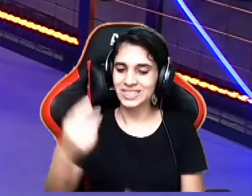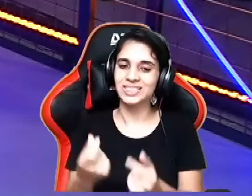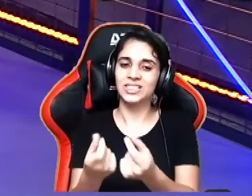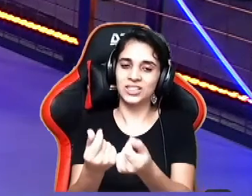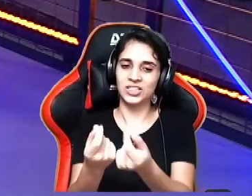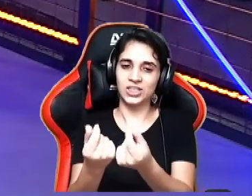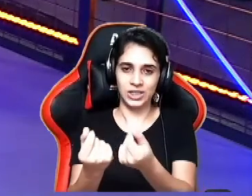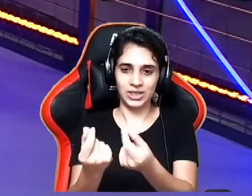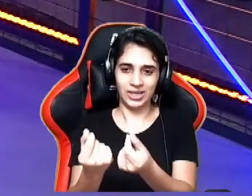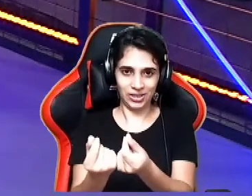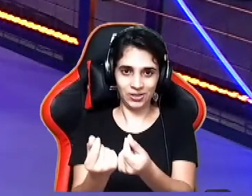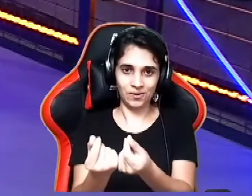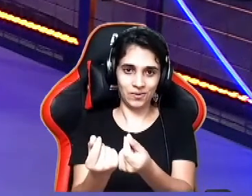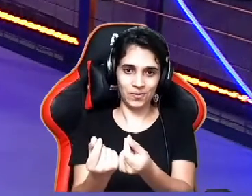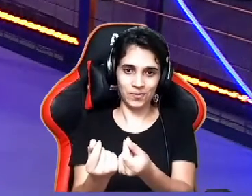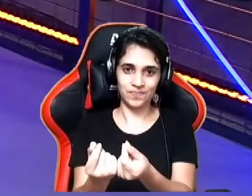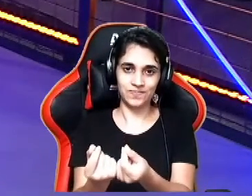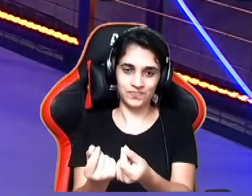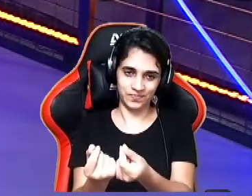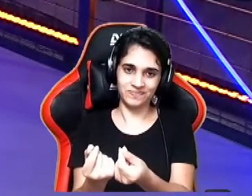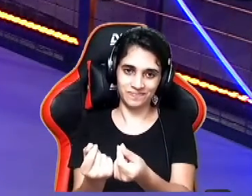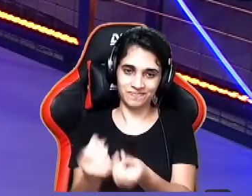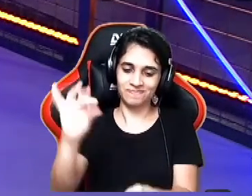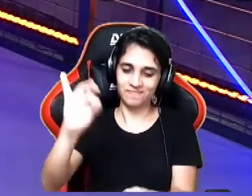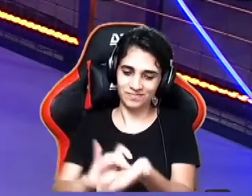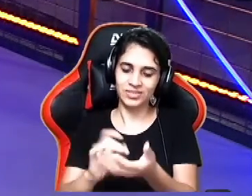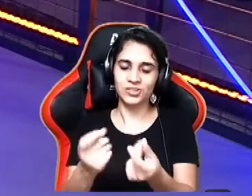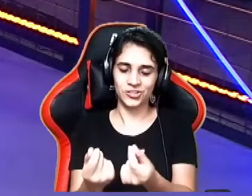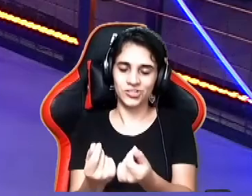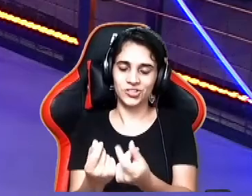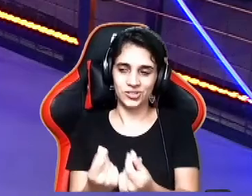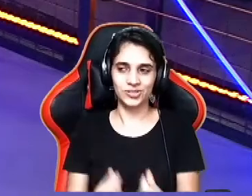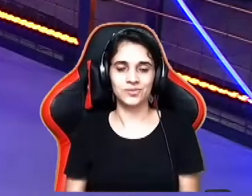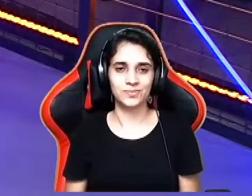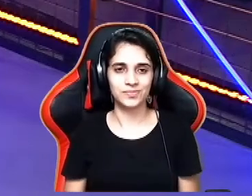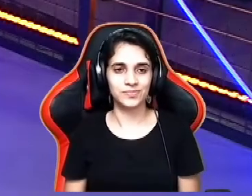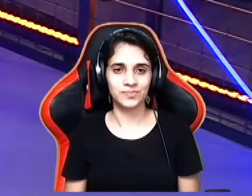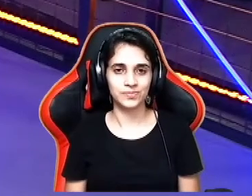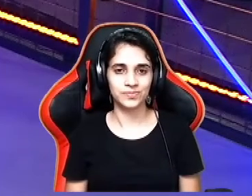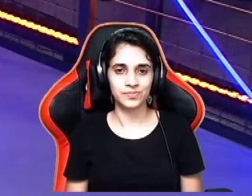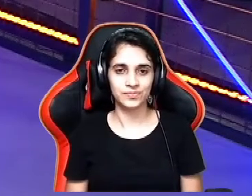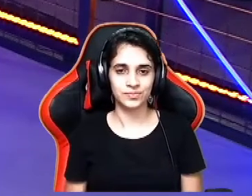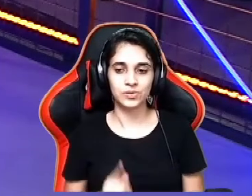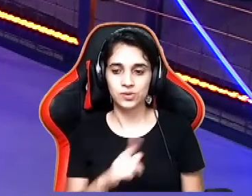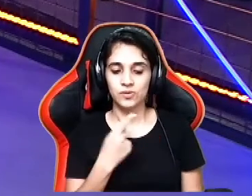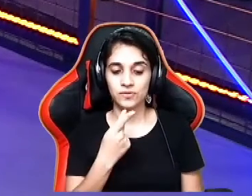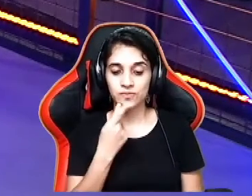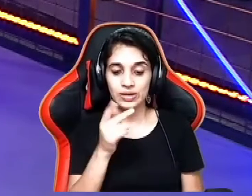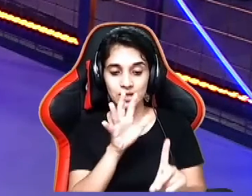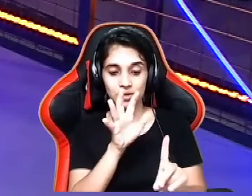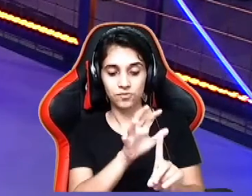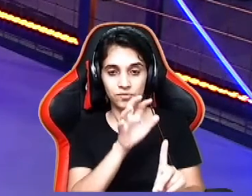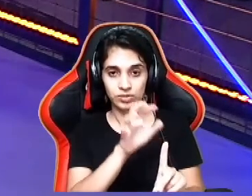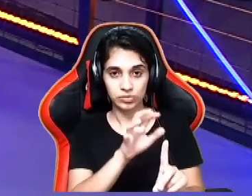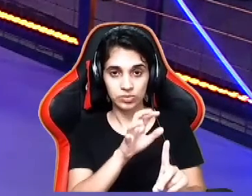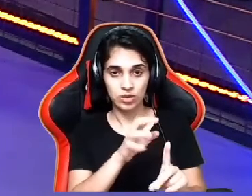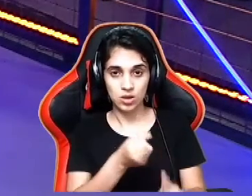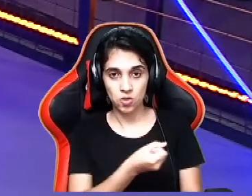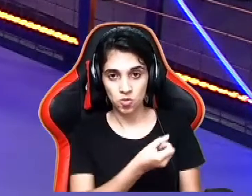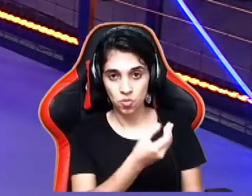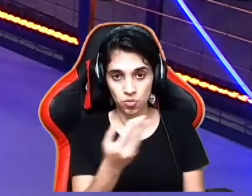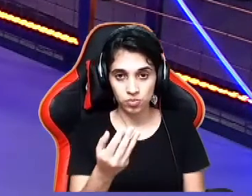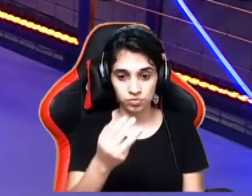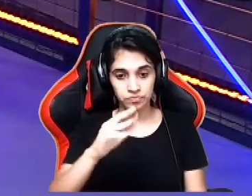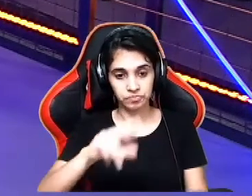o famoso budget. Money, cash, the famous budget, So when we talk about the big